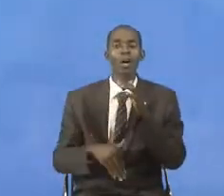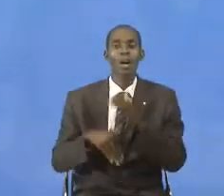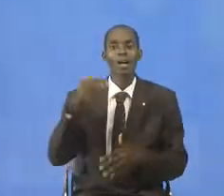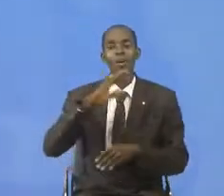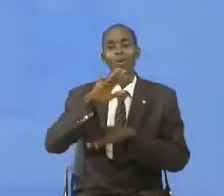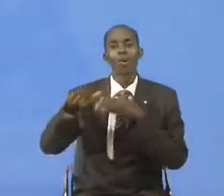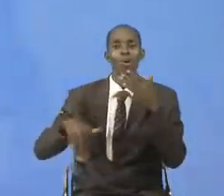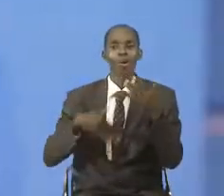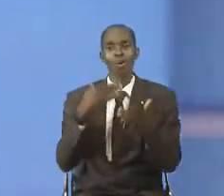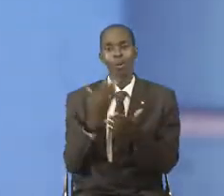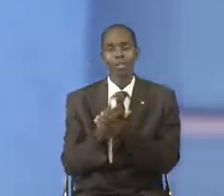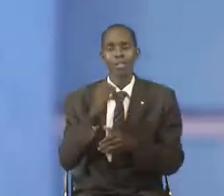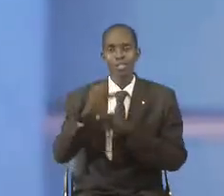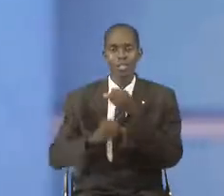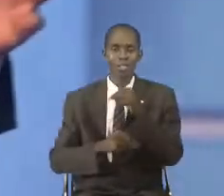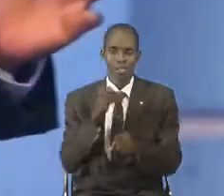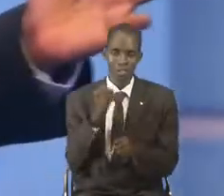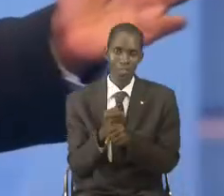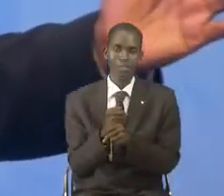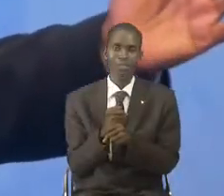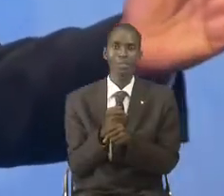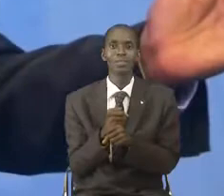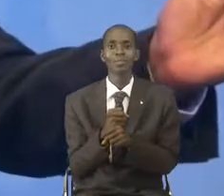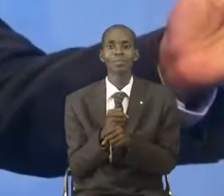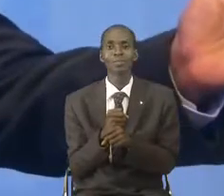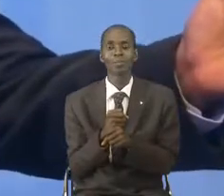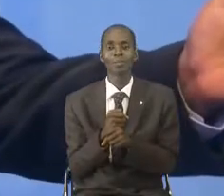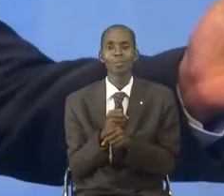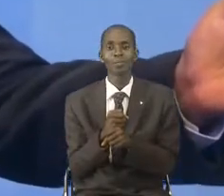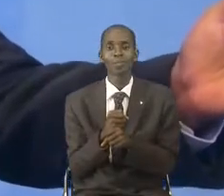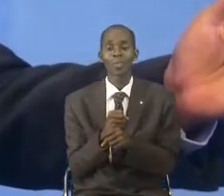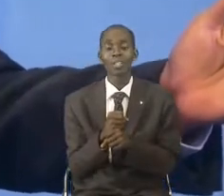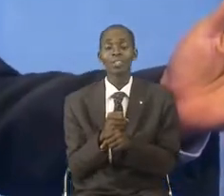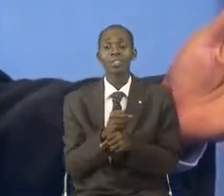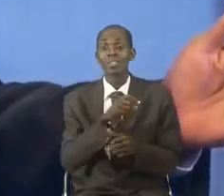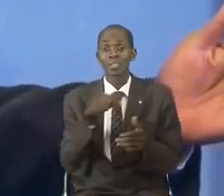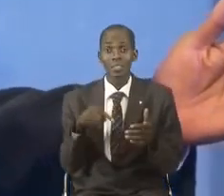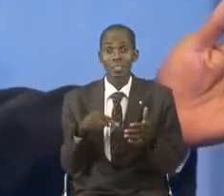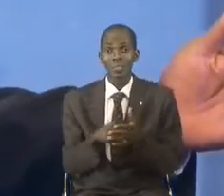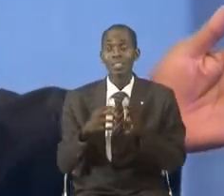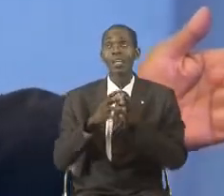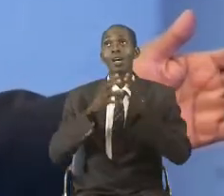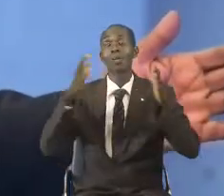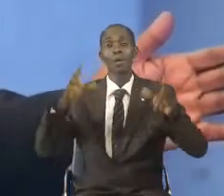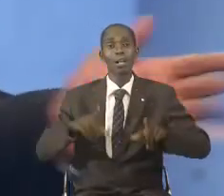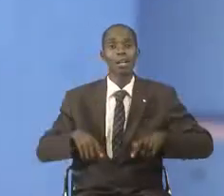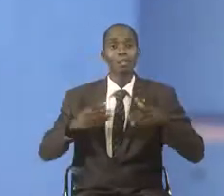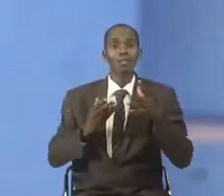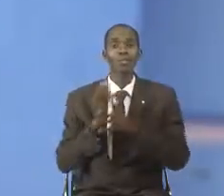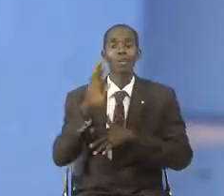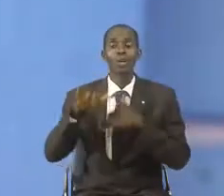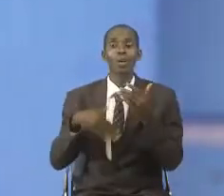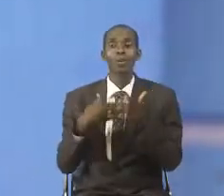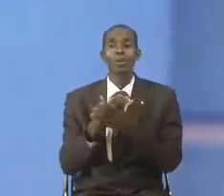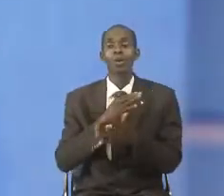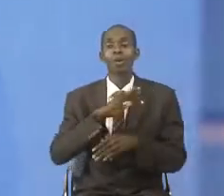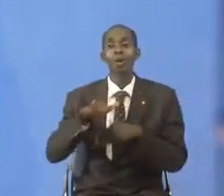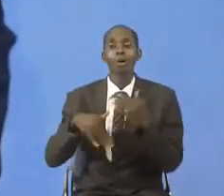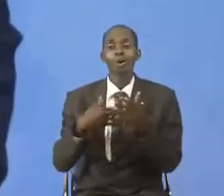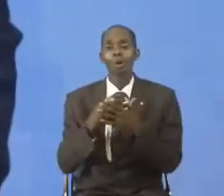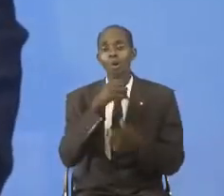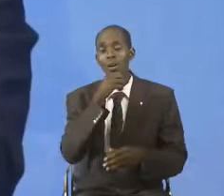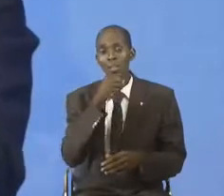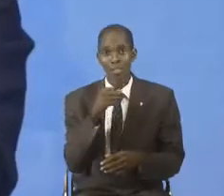by Christ Jesus throughout all ages. This